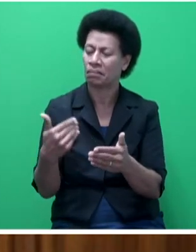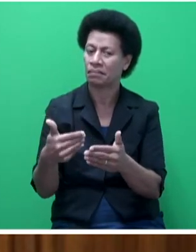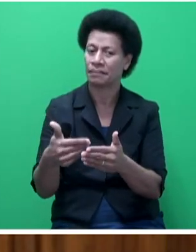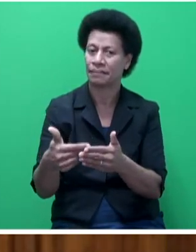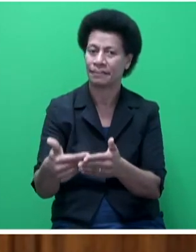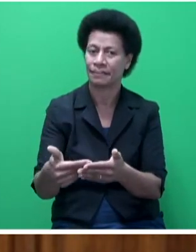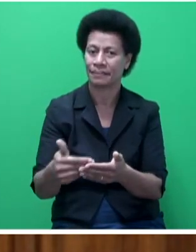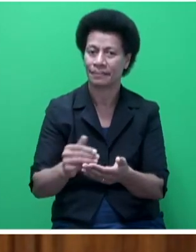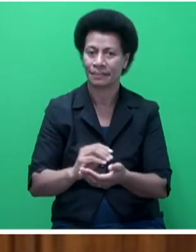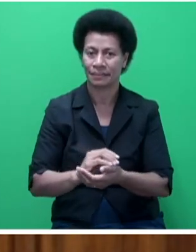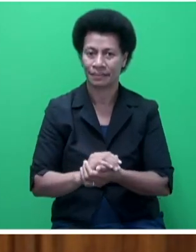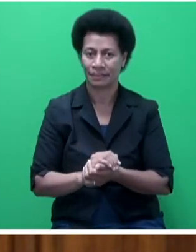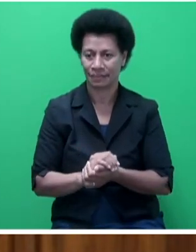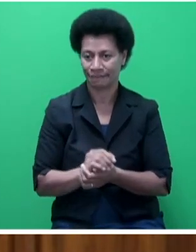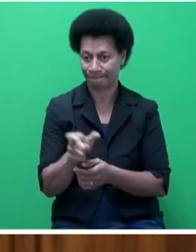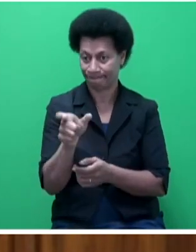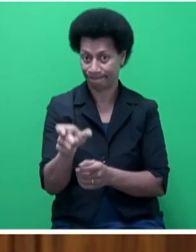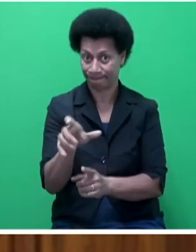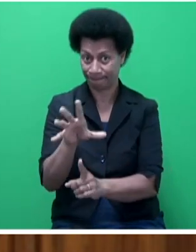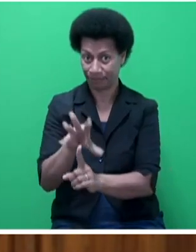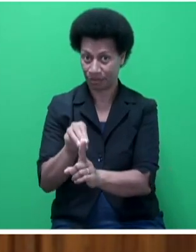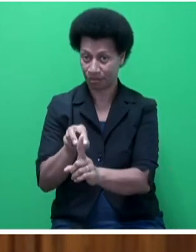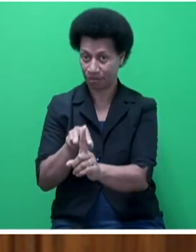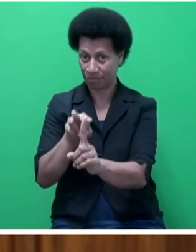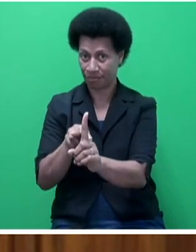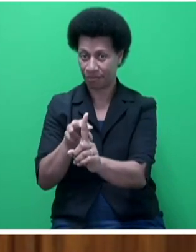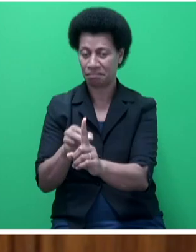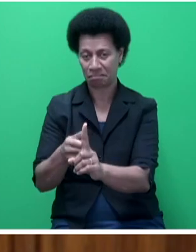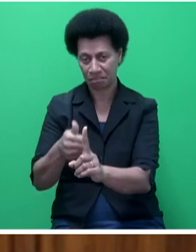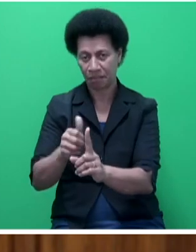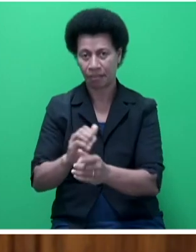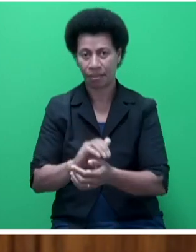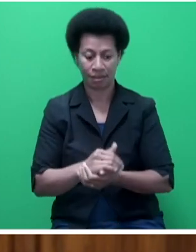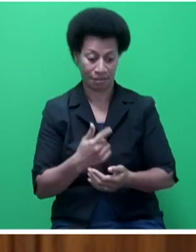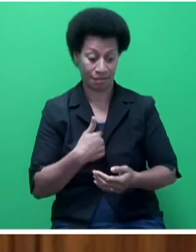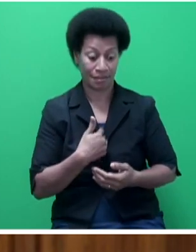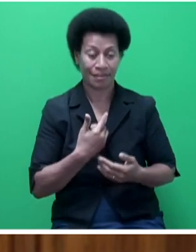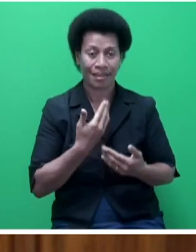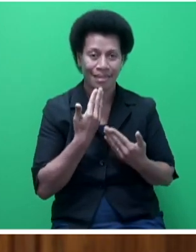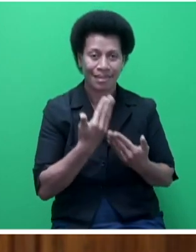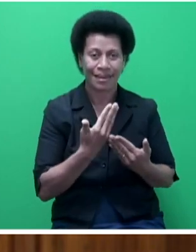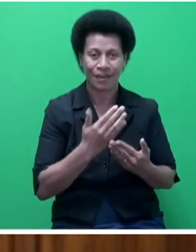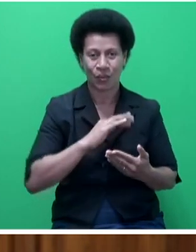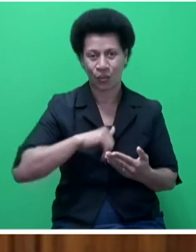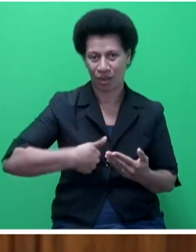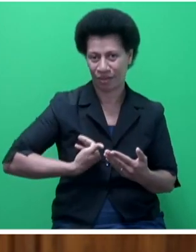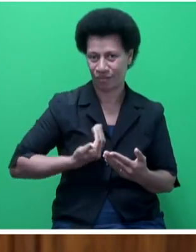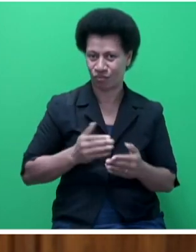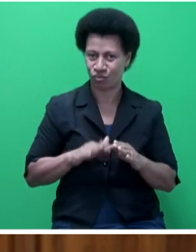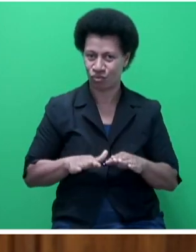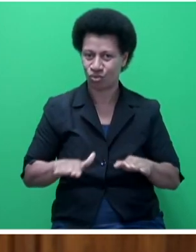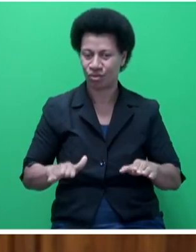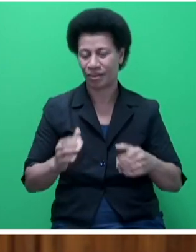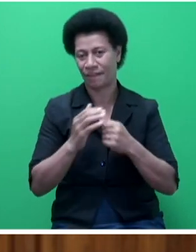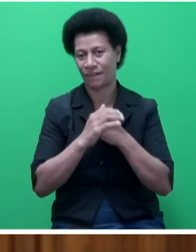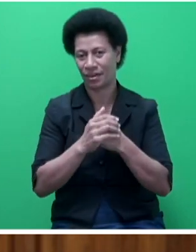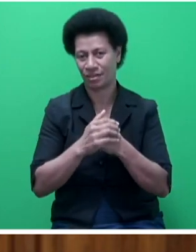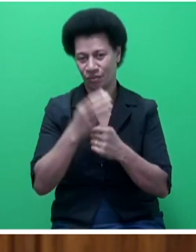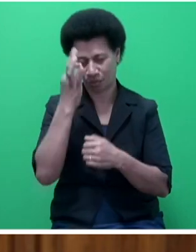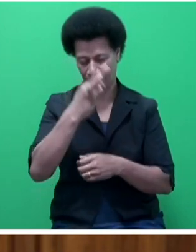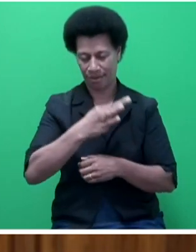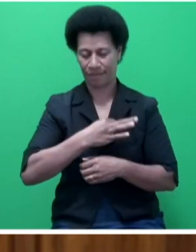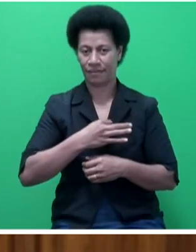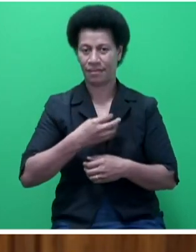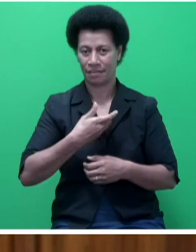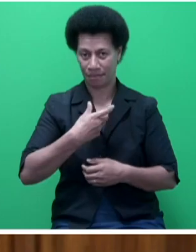Speaker, sir, I thank my wife, children, and all my family and friends for believing in me and providing me